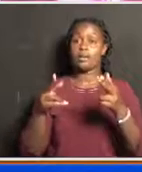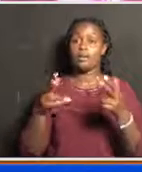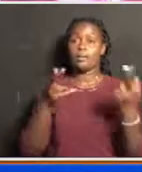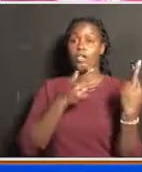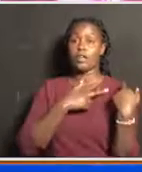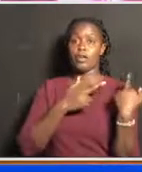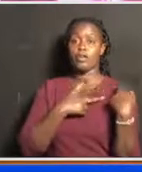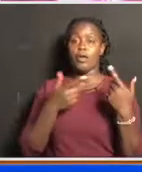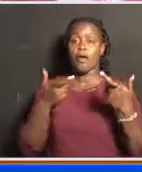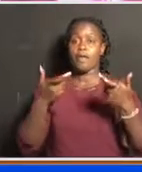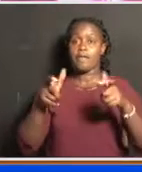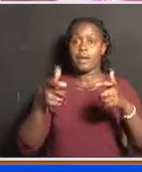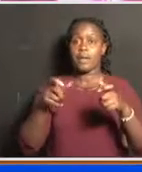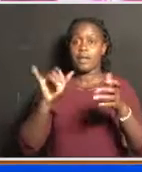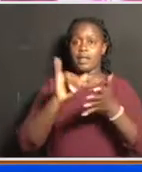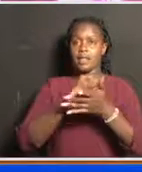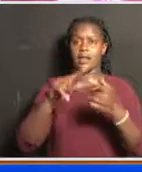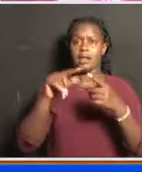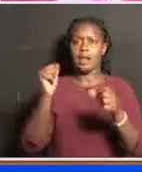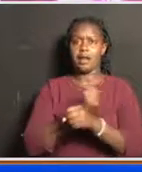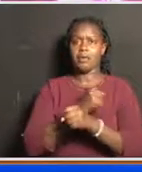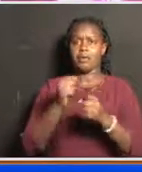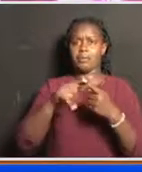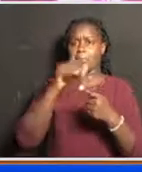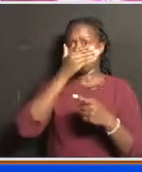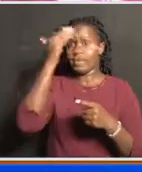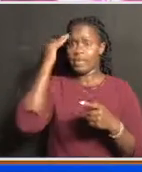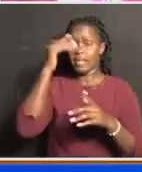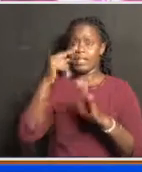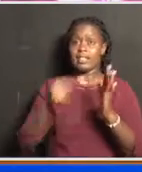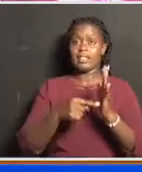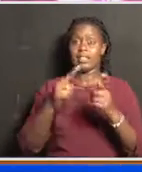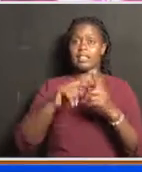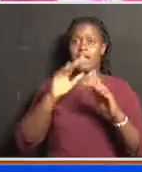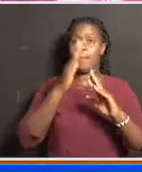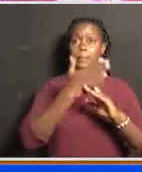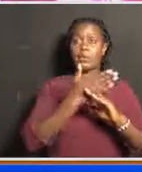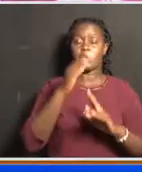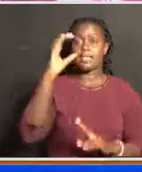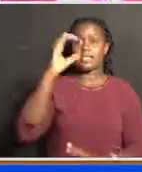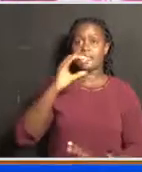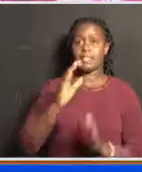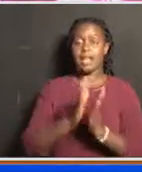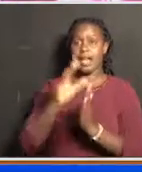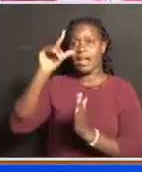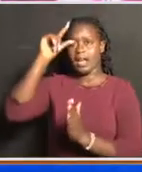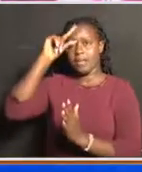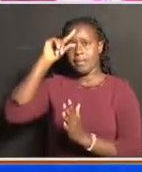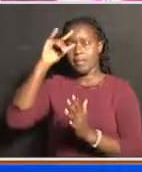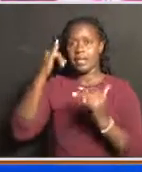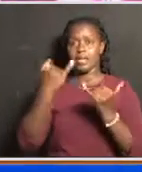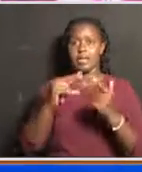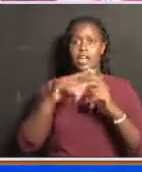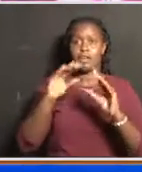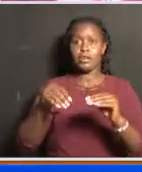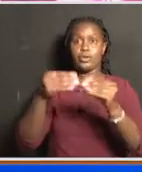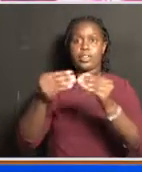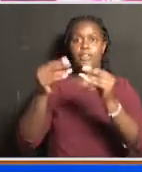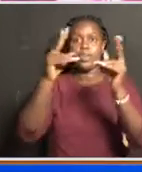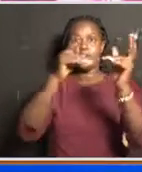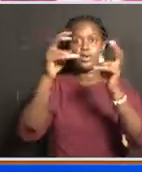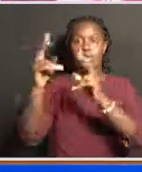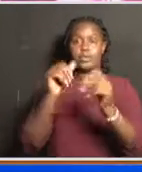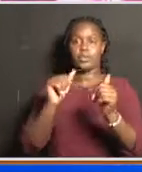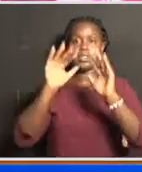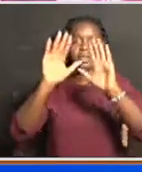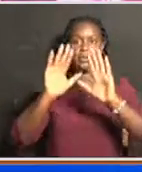Democracy cannot be overstated. It serves as a bridge between citizens and the government, bringing to the forefront the issues that matter most